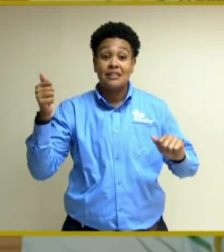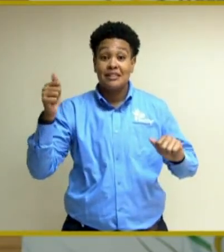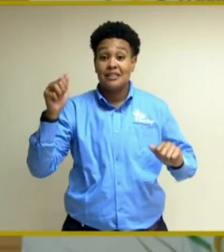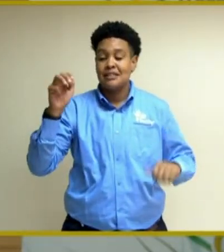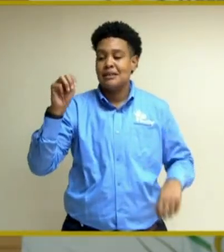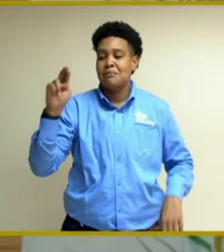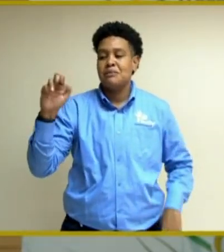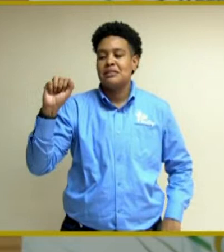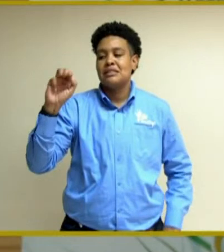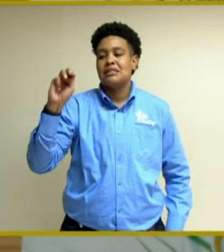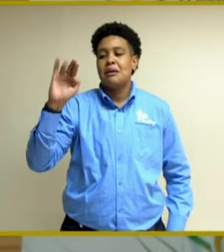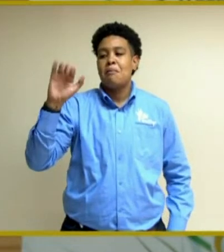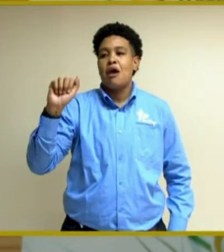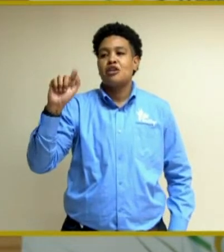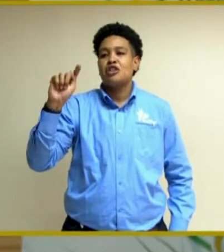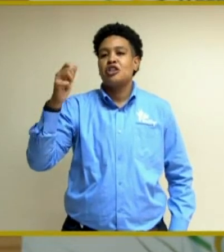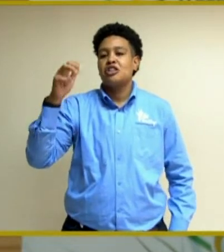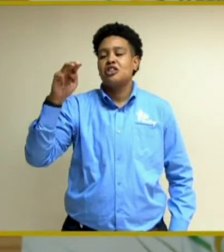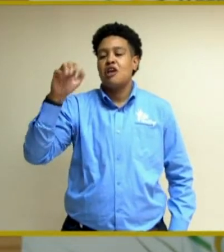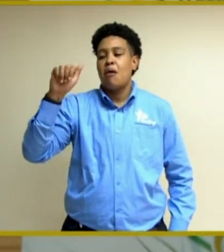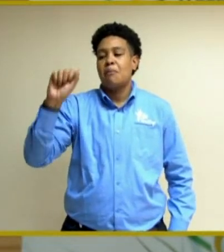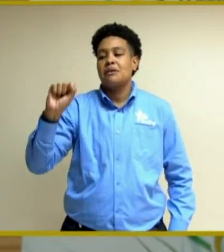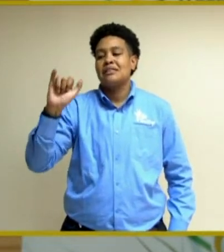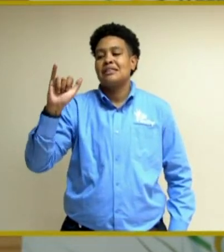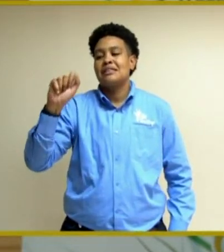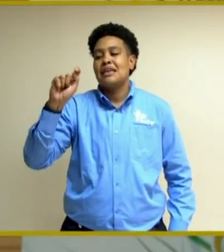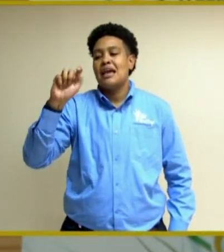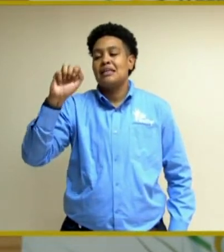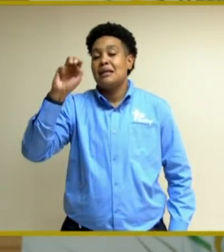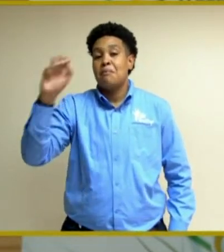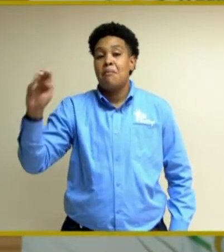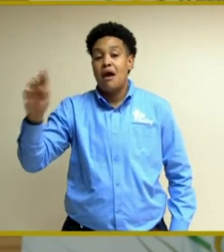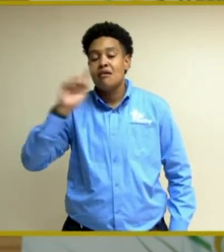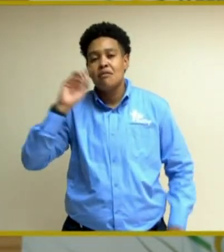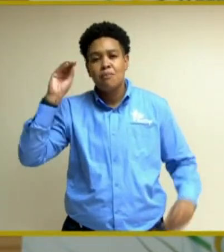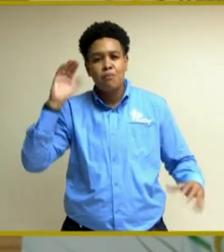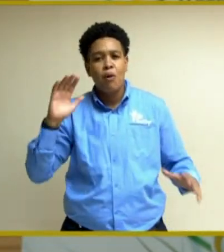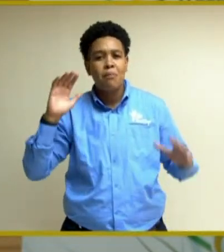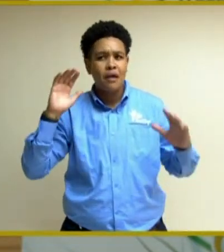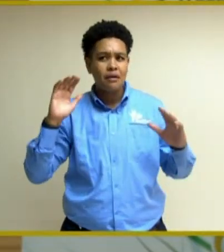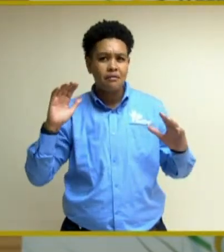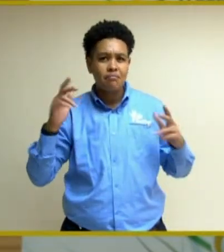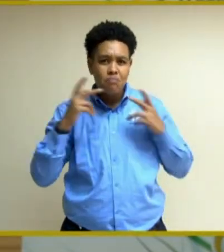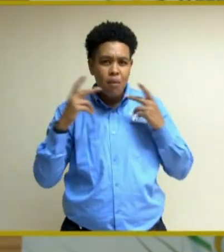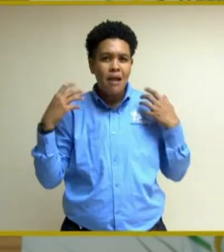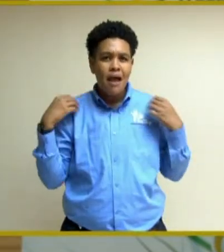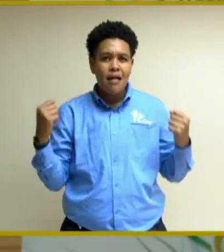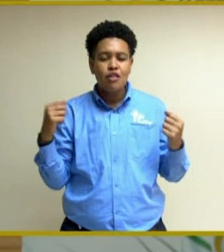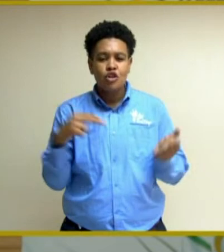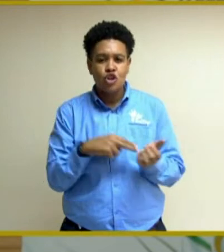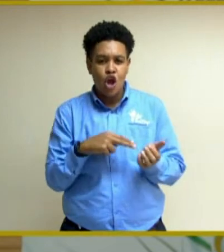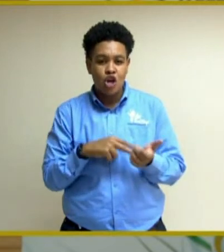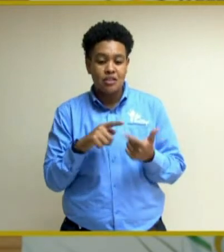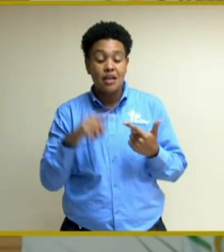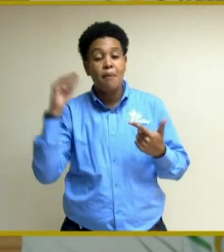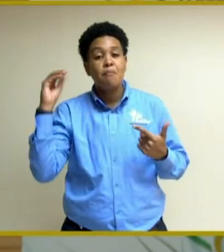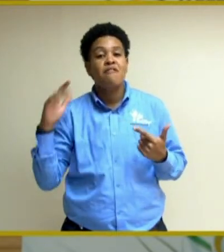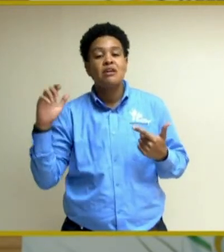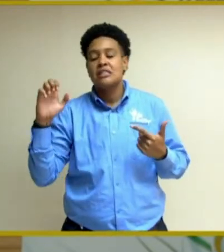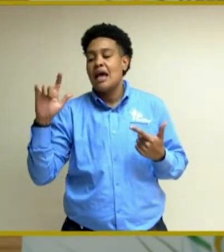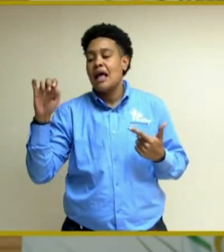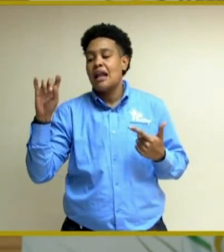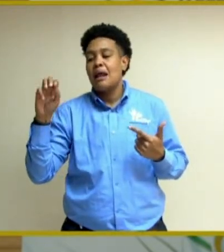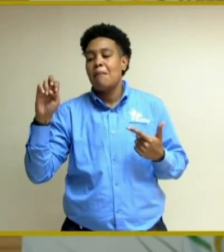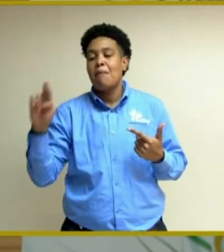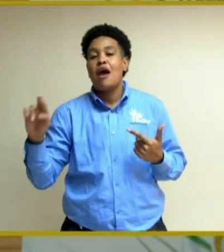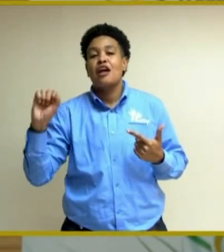Mrs. Marcia Thomas Yetman, public health nurse, and Professor Eldemaya Shearer, who received the second